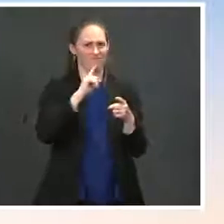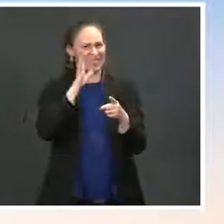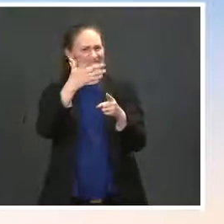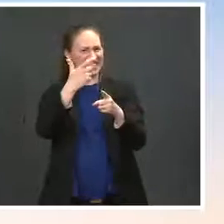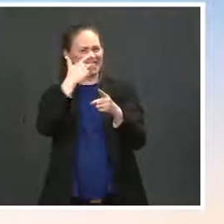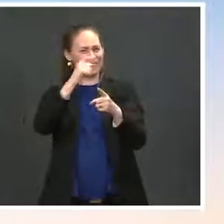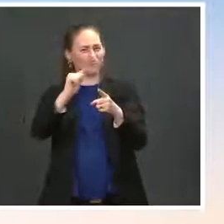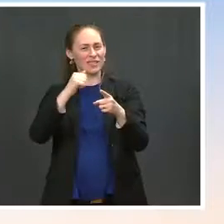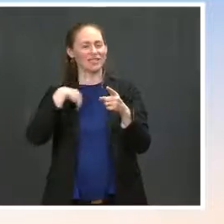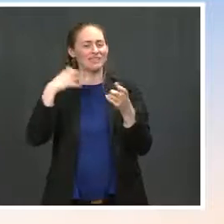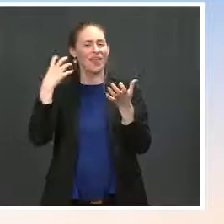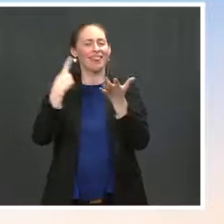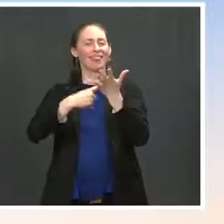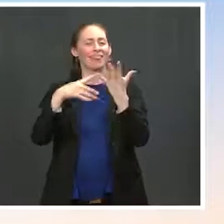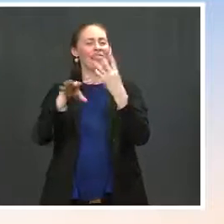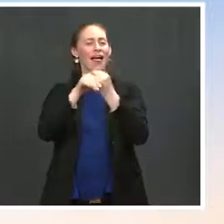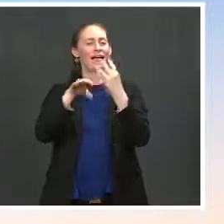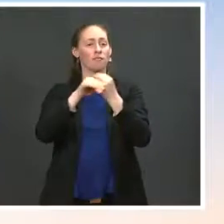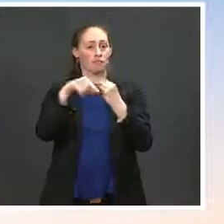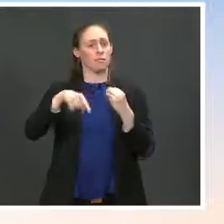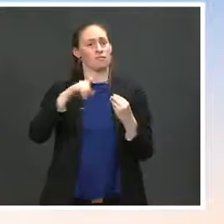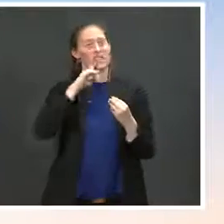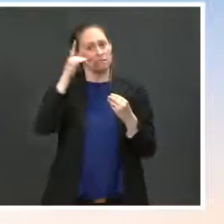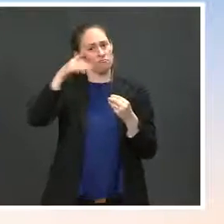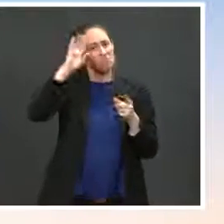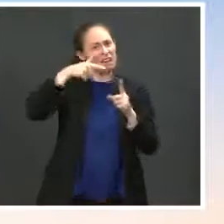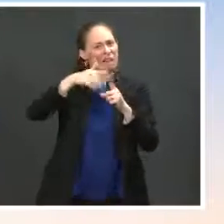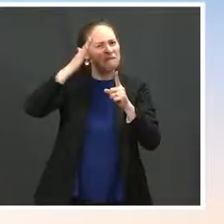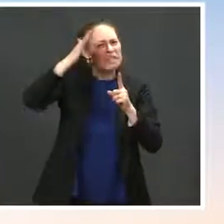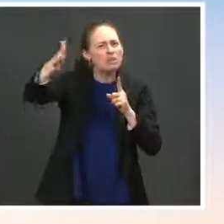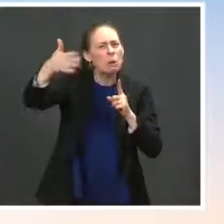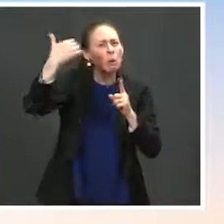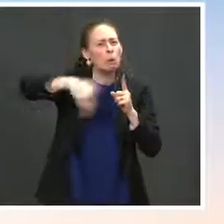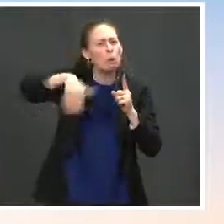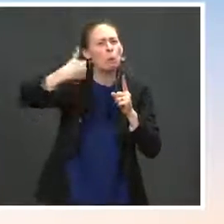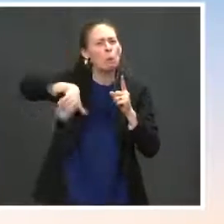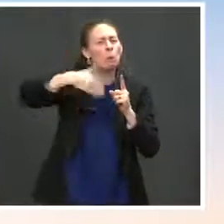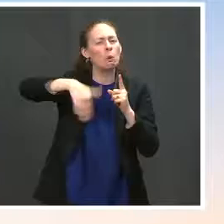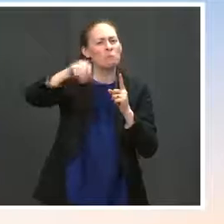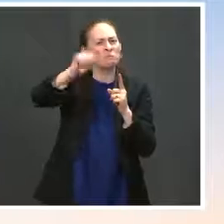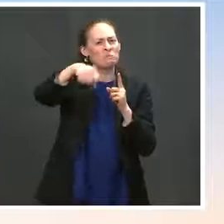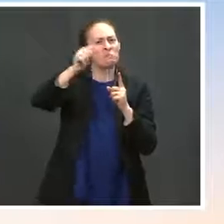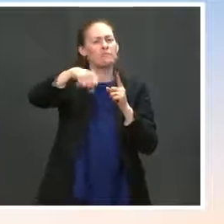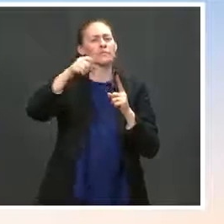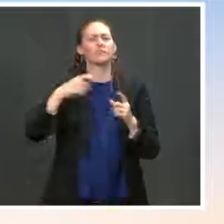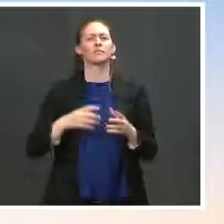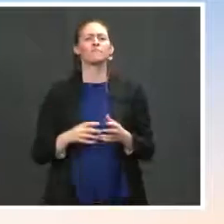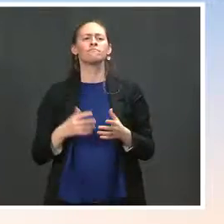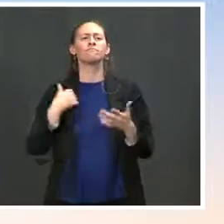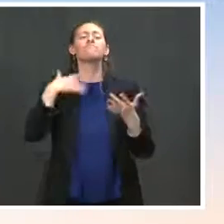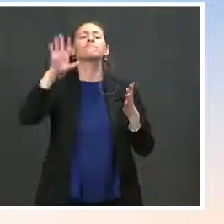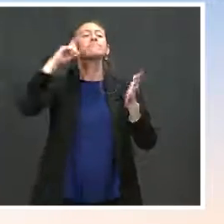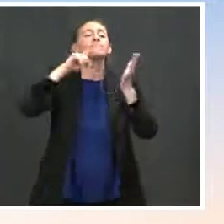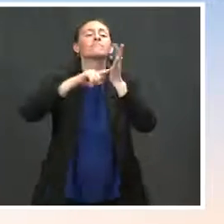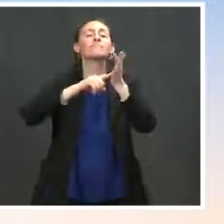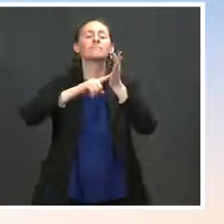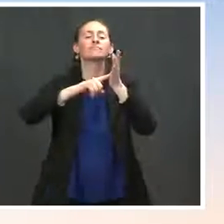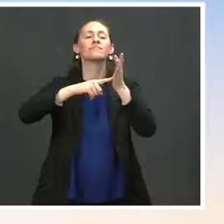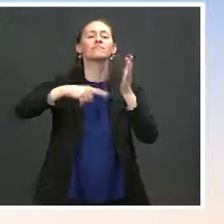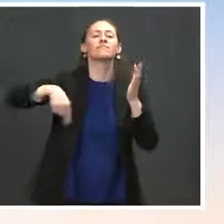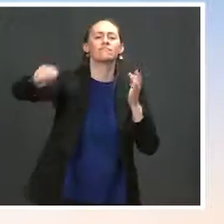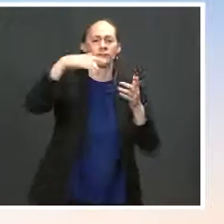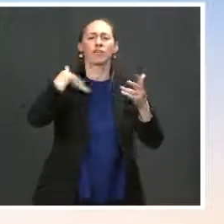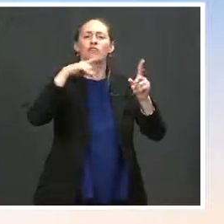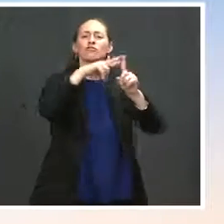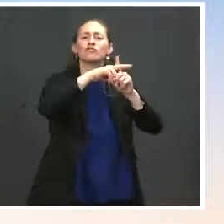actually going to be a big part of our future. I'm going to go check out a charging station and look at some of those